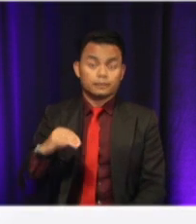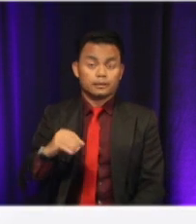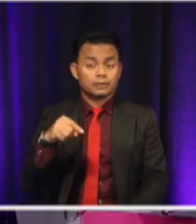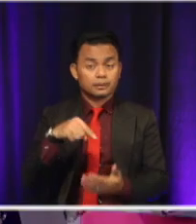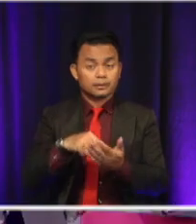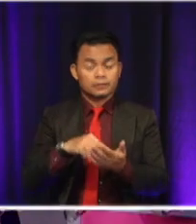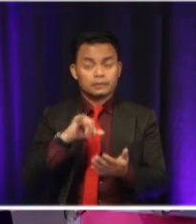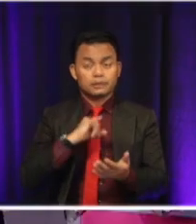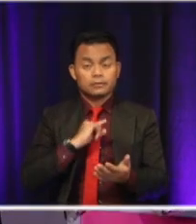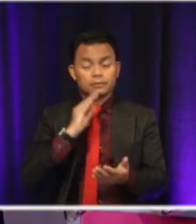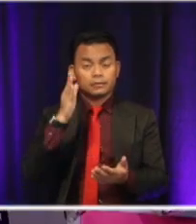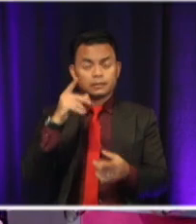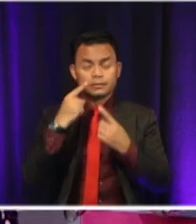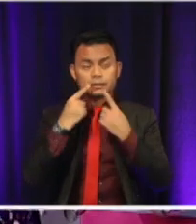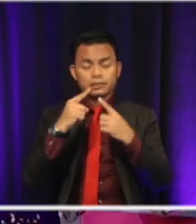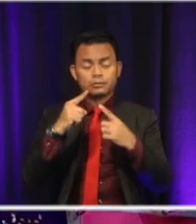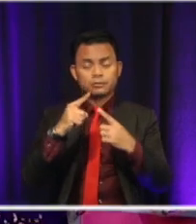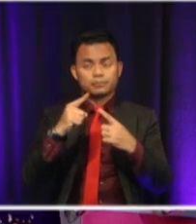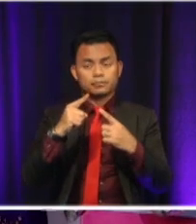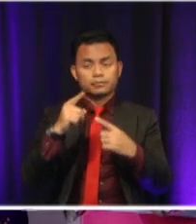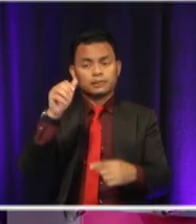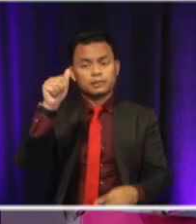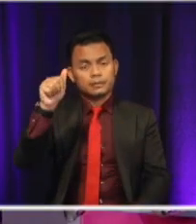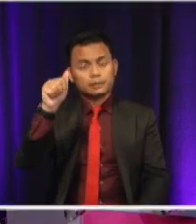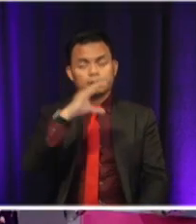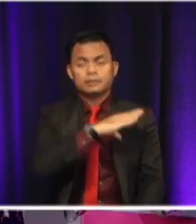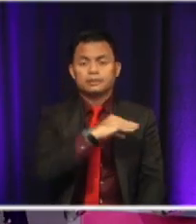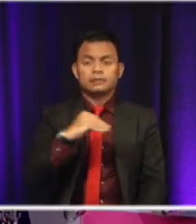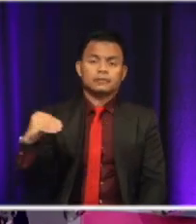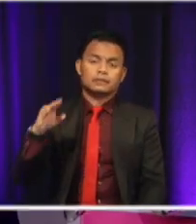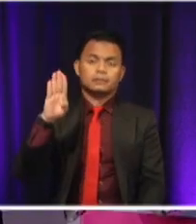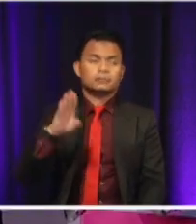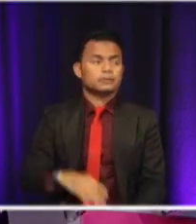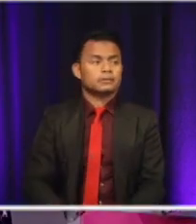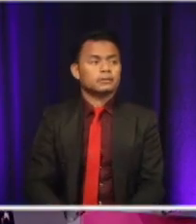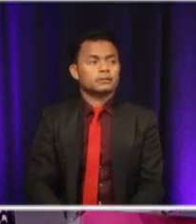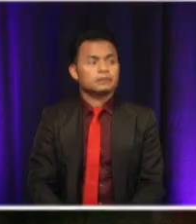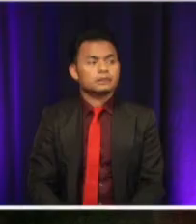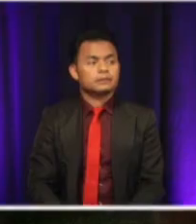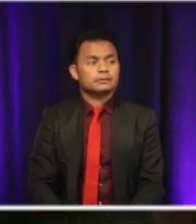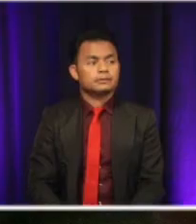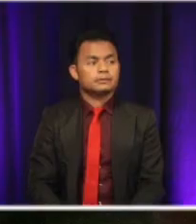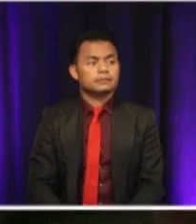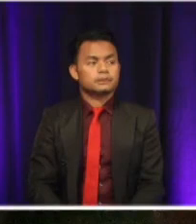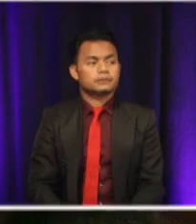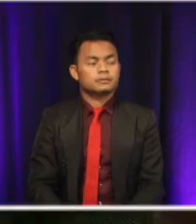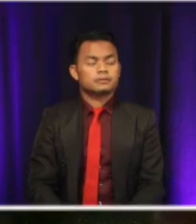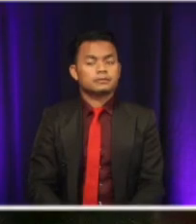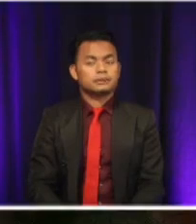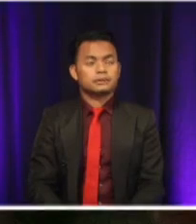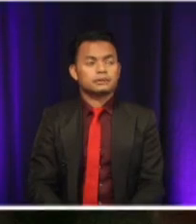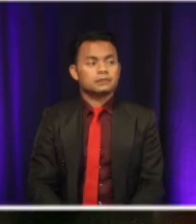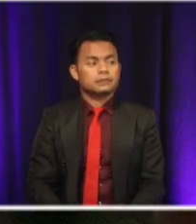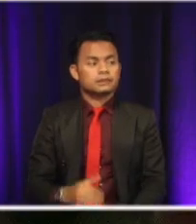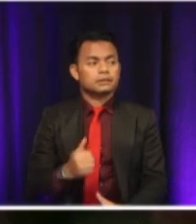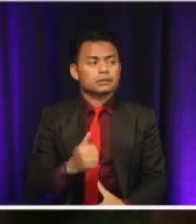A question for poetry and my B question for poetry. All right, that was a really deep,